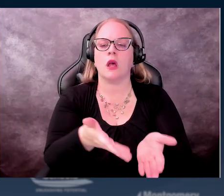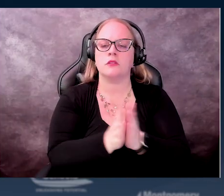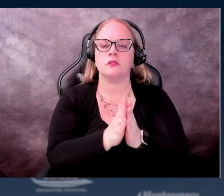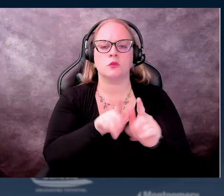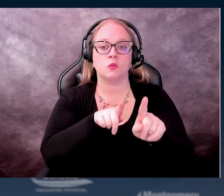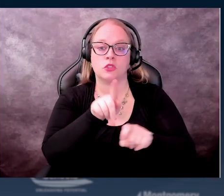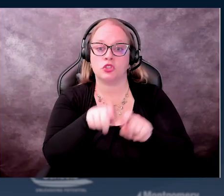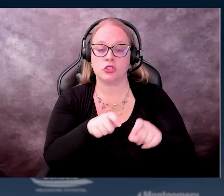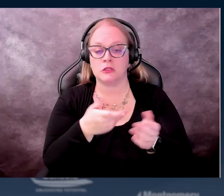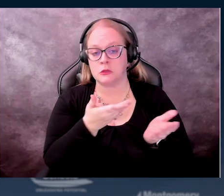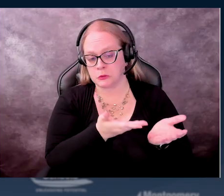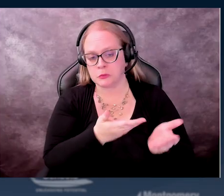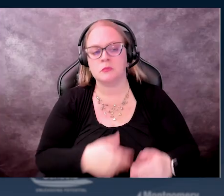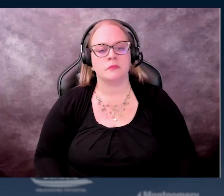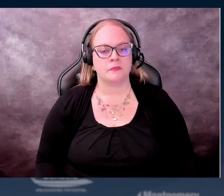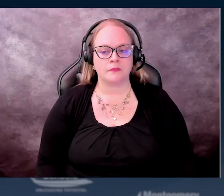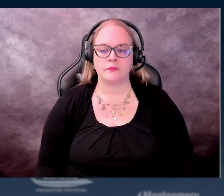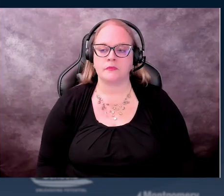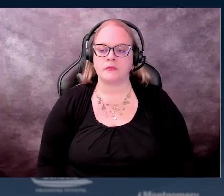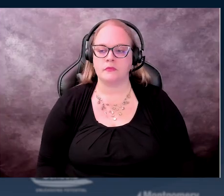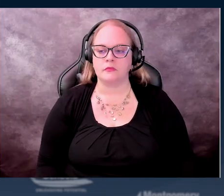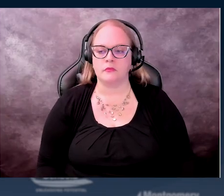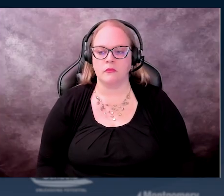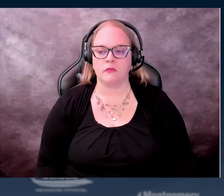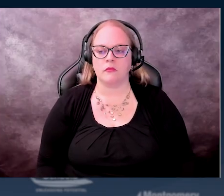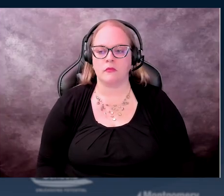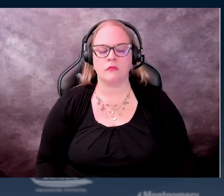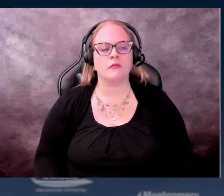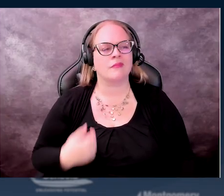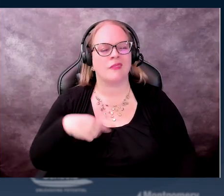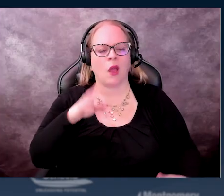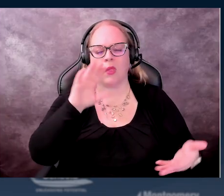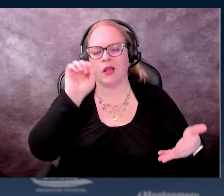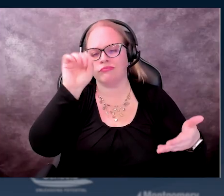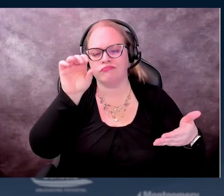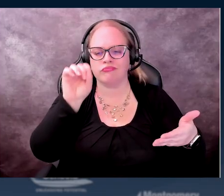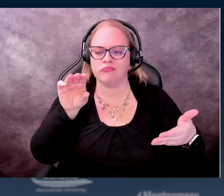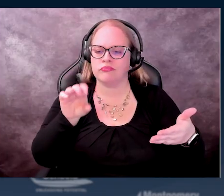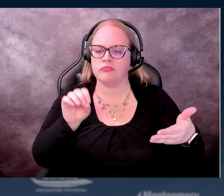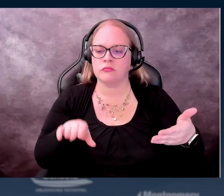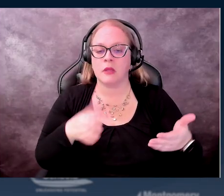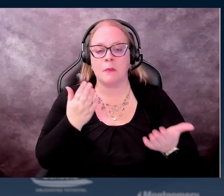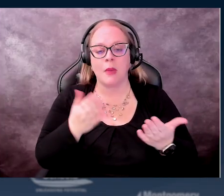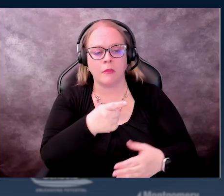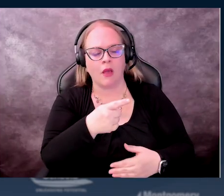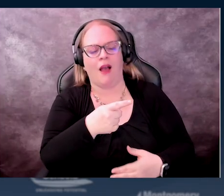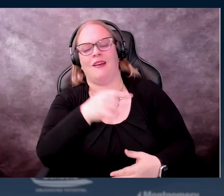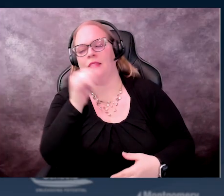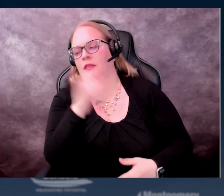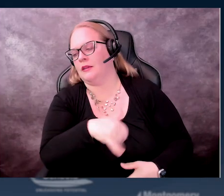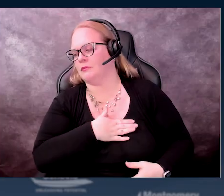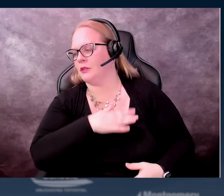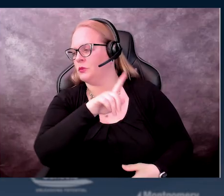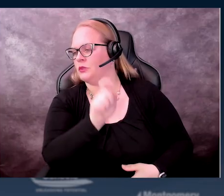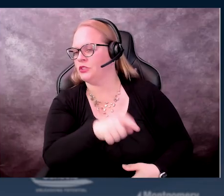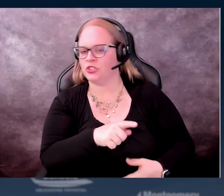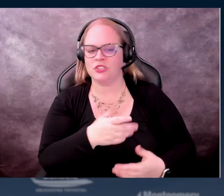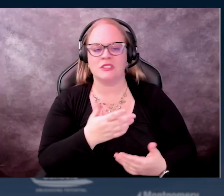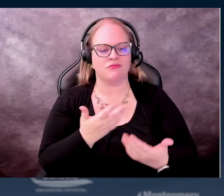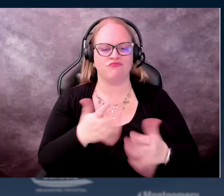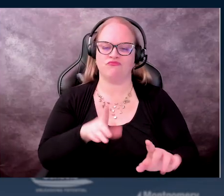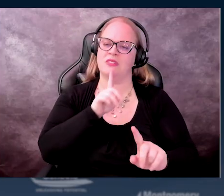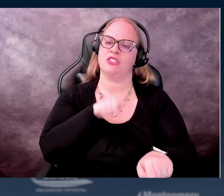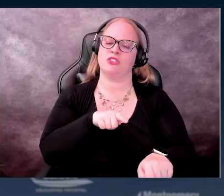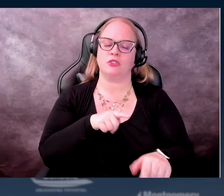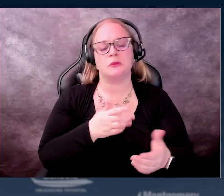So I'm just going to read through these, and these might answer some questions that you did put in the Q&A. So will local